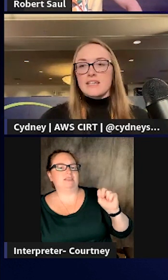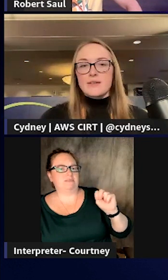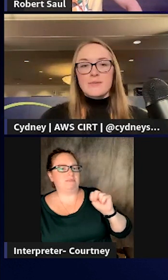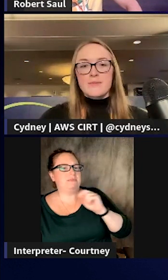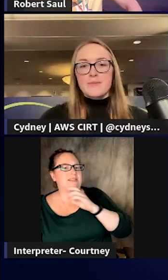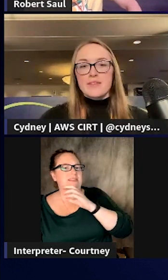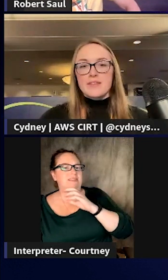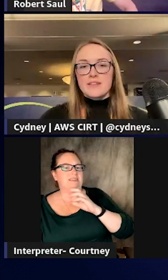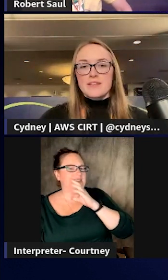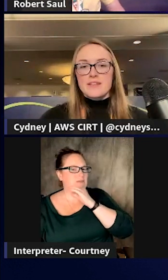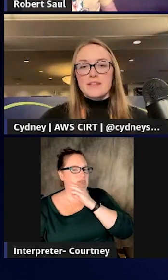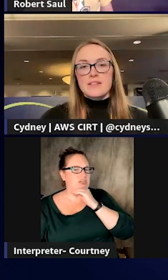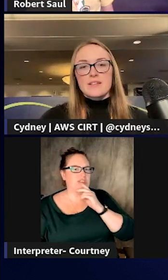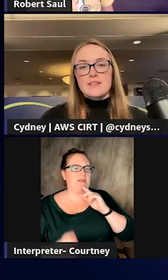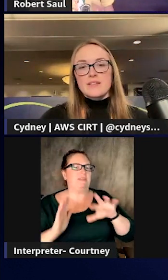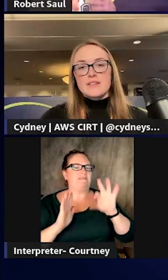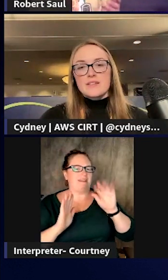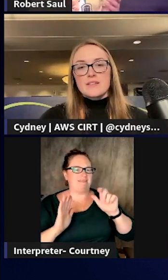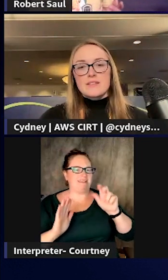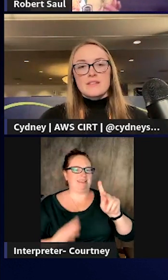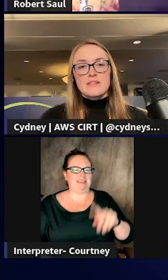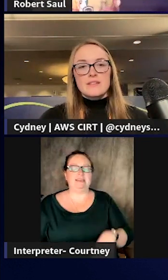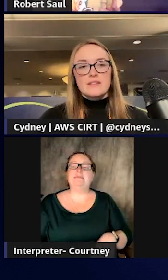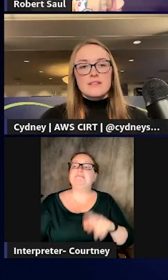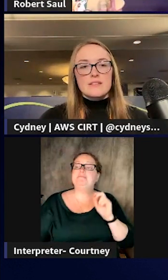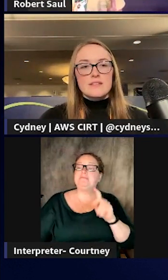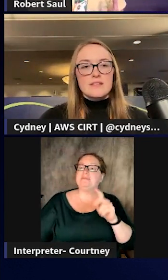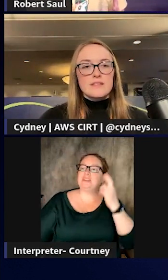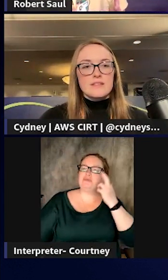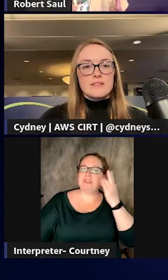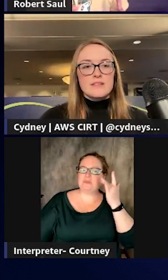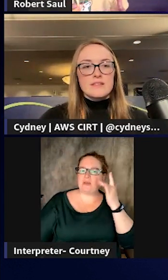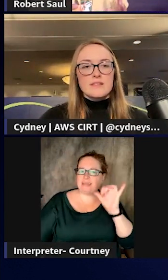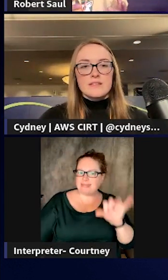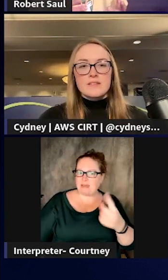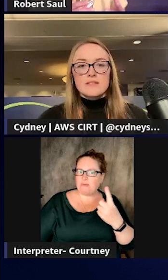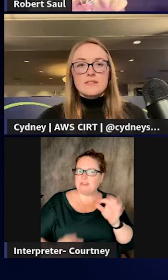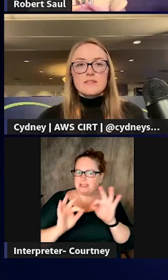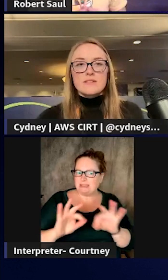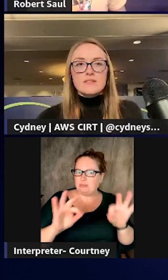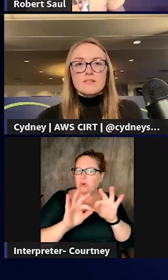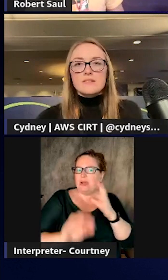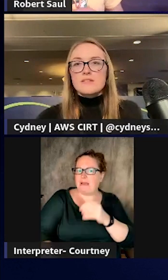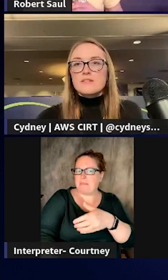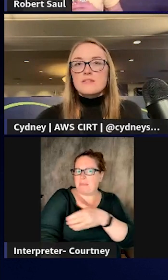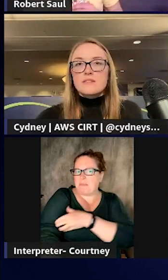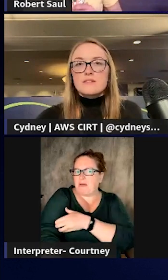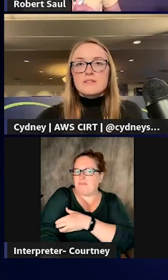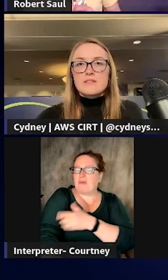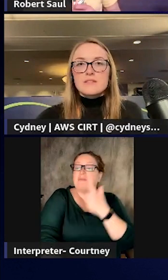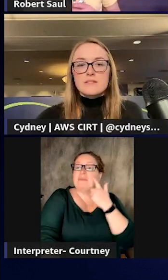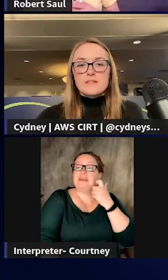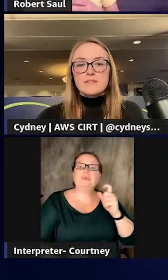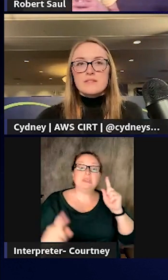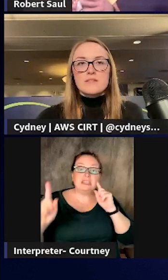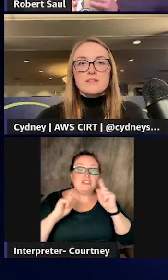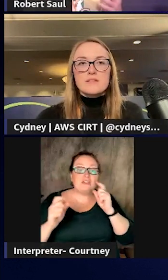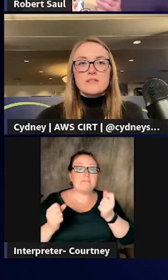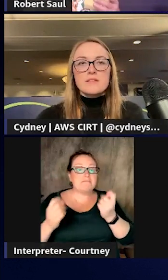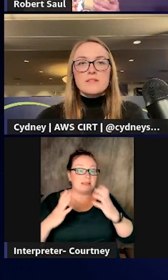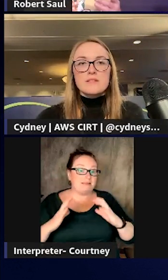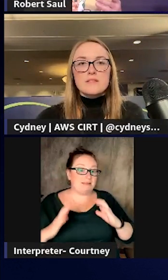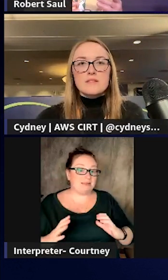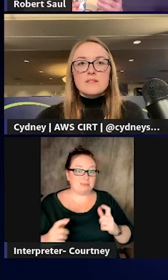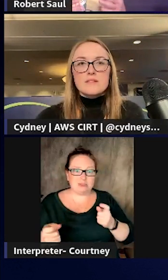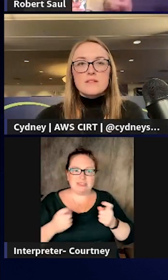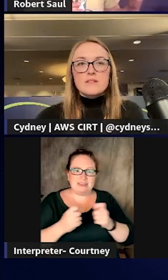link. Yeah. So the reason why I think that one's important and powerful is because we hear from a lot of customers dealing with